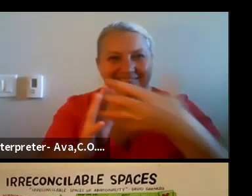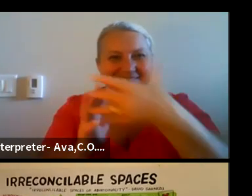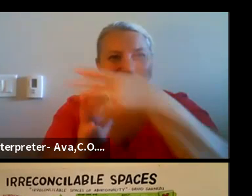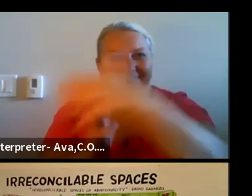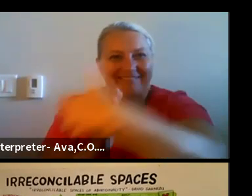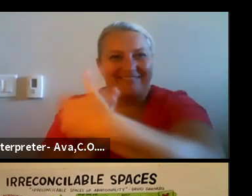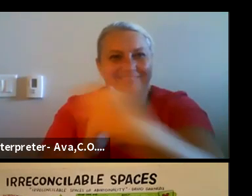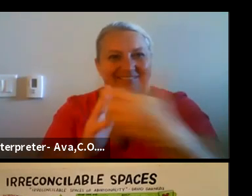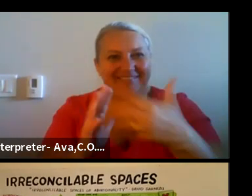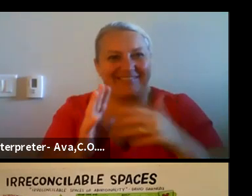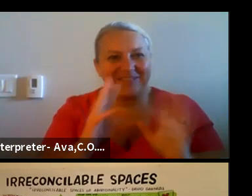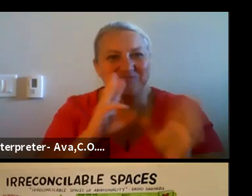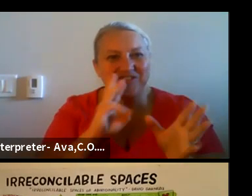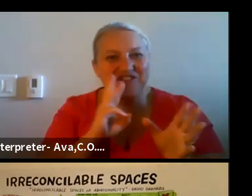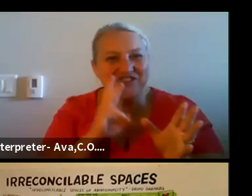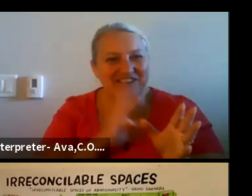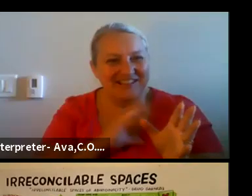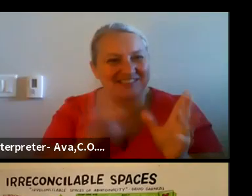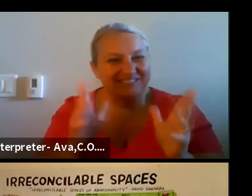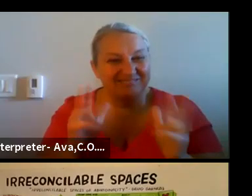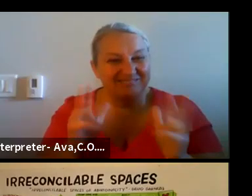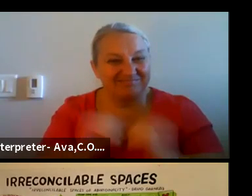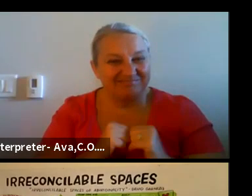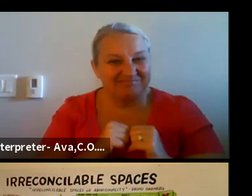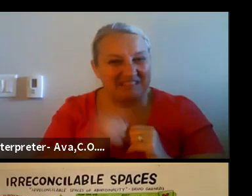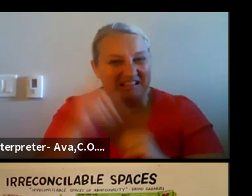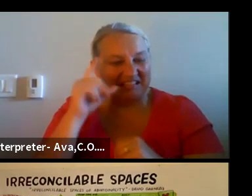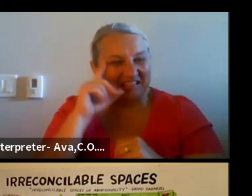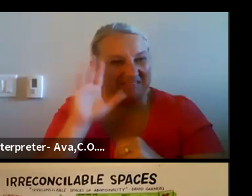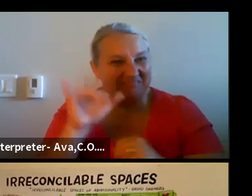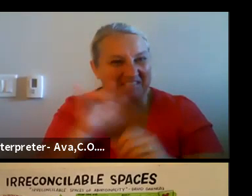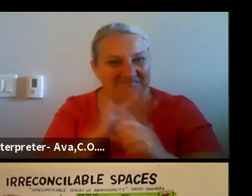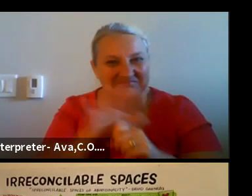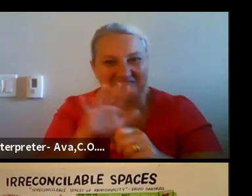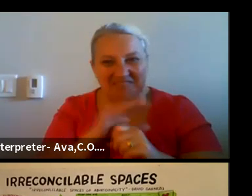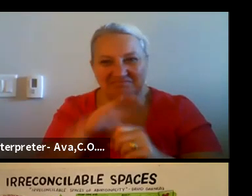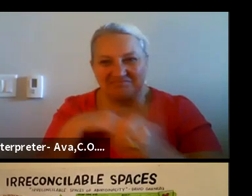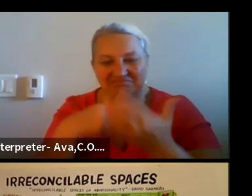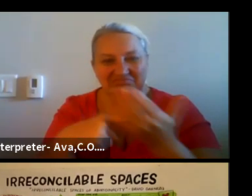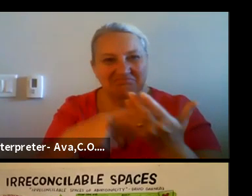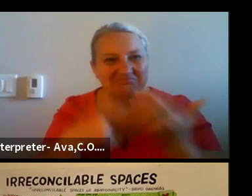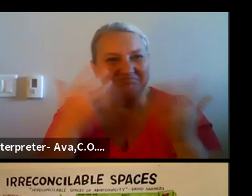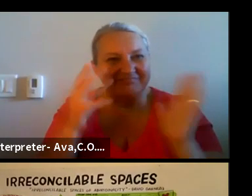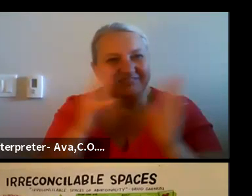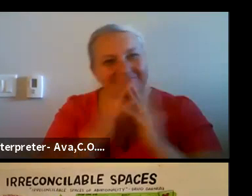And yeah, I think that's all I'm going to say for now.